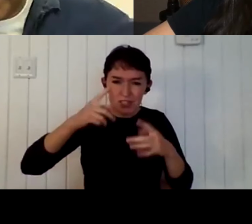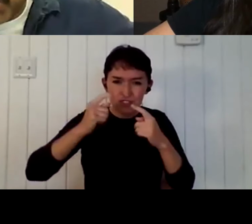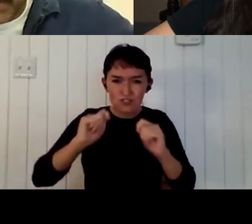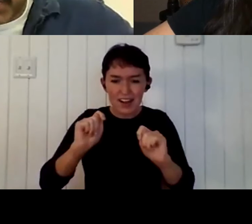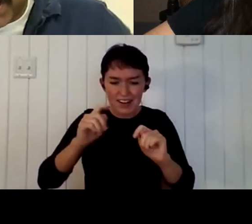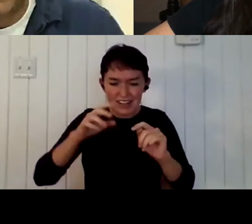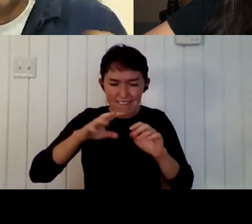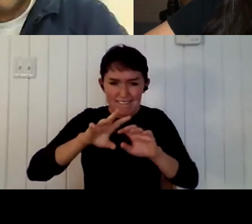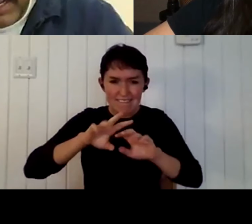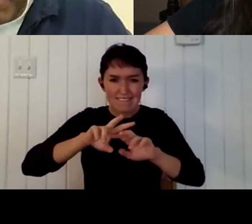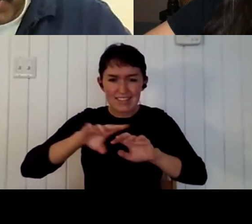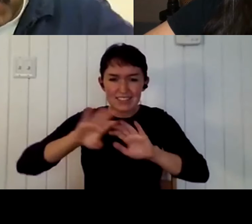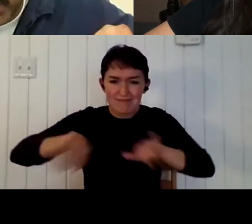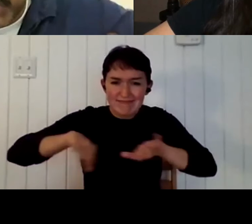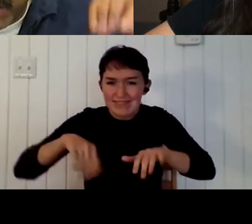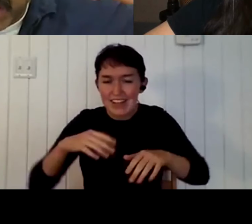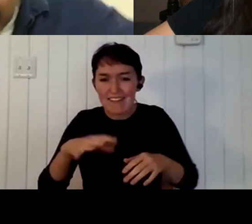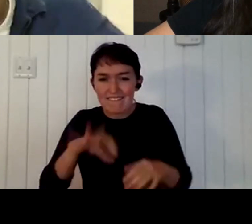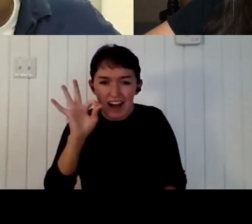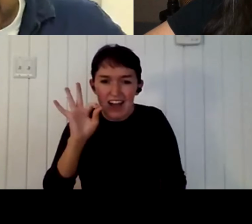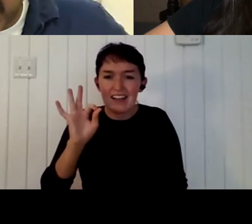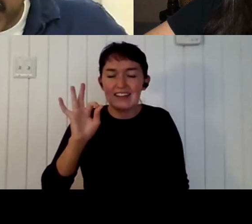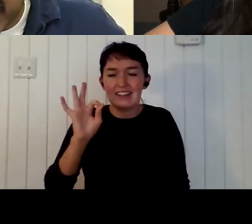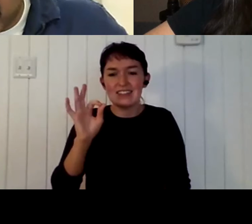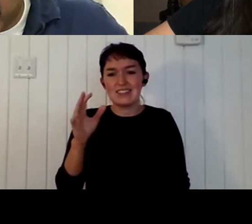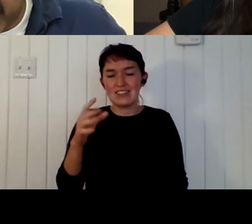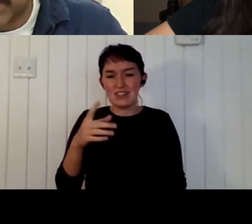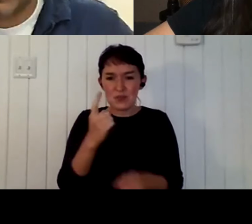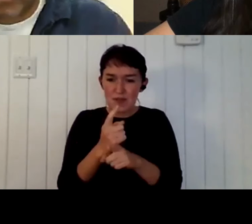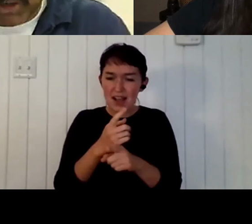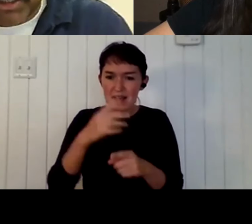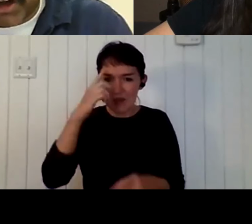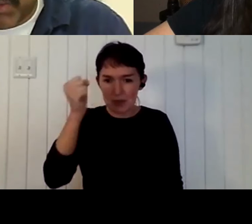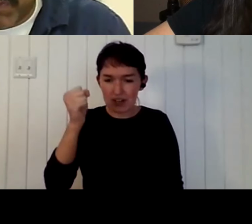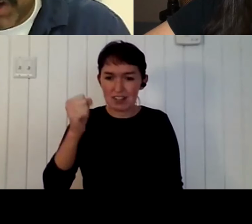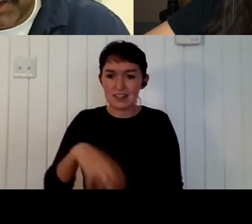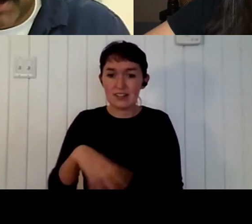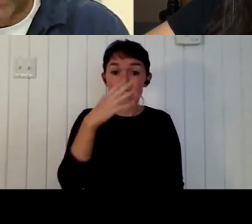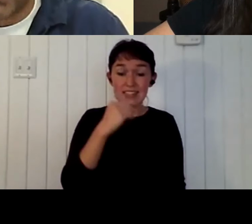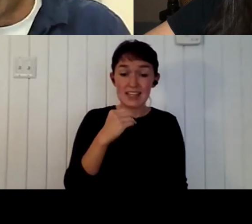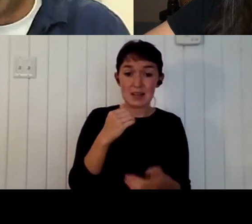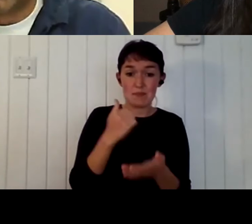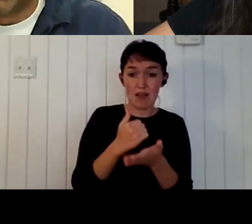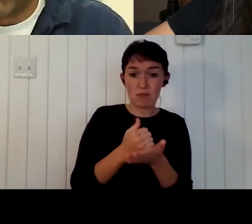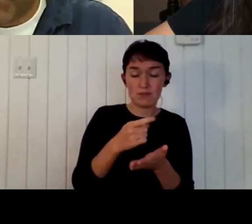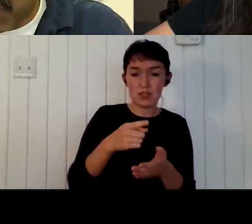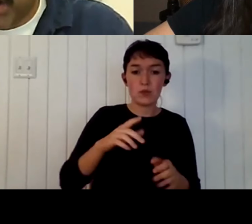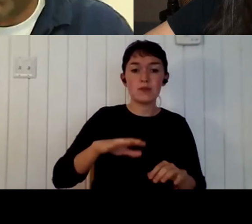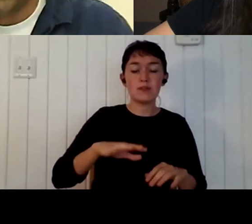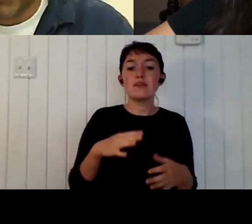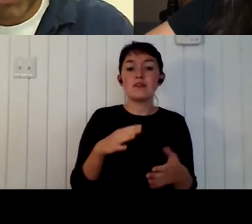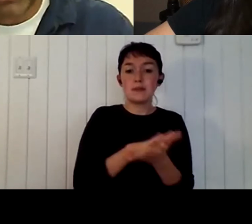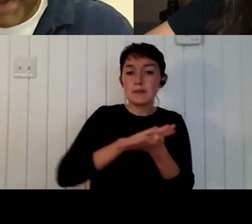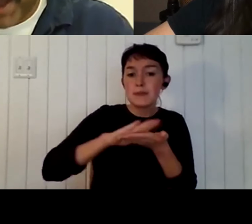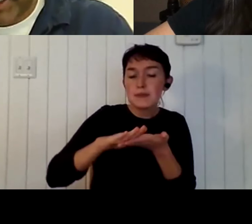all this noise around it. Sleep also helps you sort of clear out some of that noise. So you're starting with a fresh start. And I think the more we can sort of